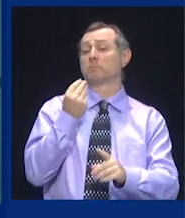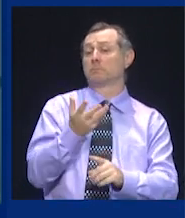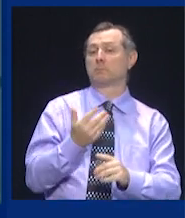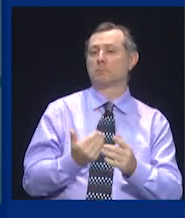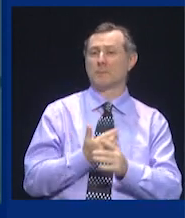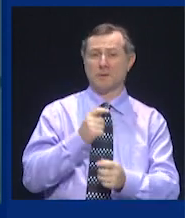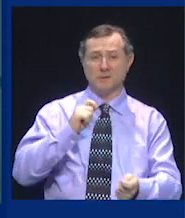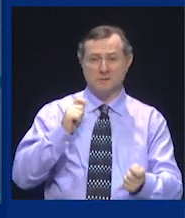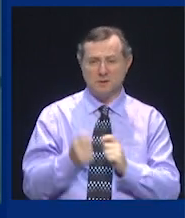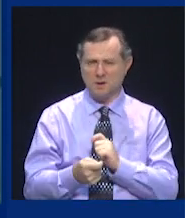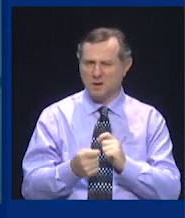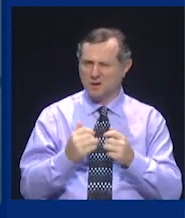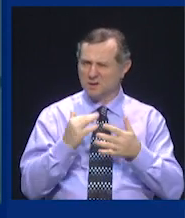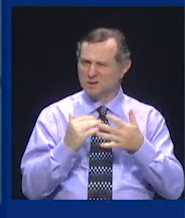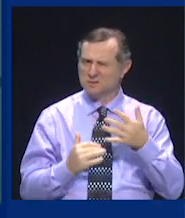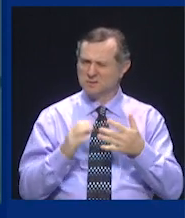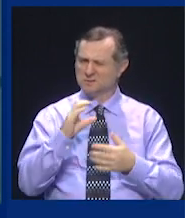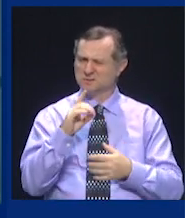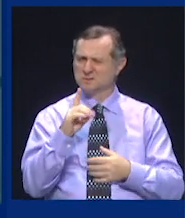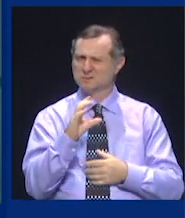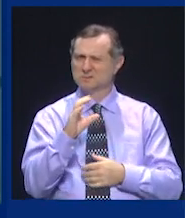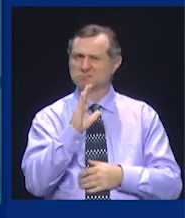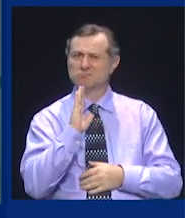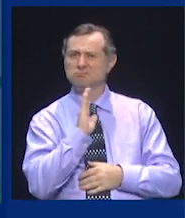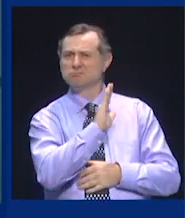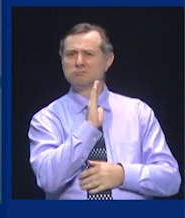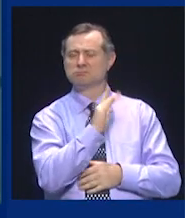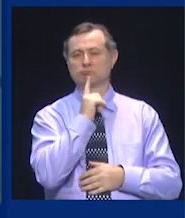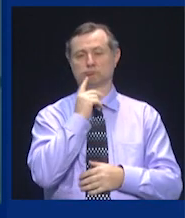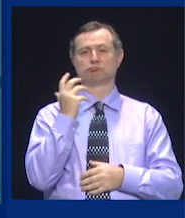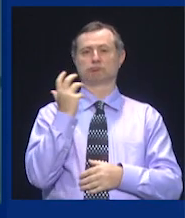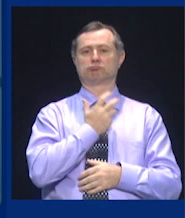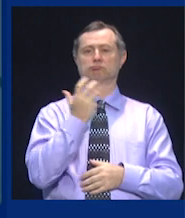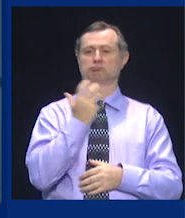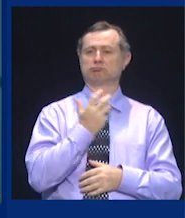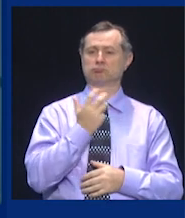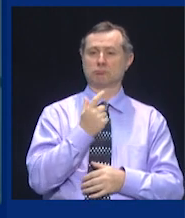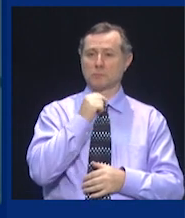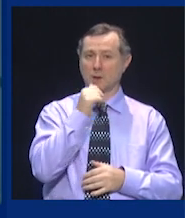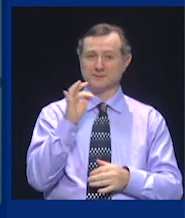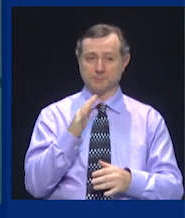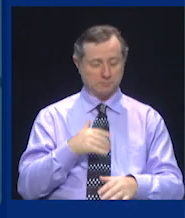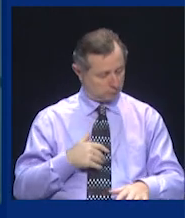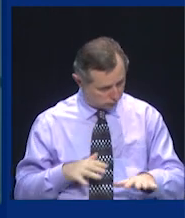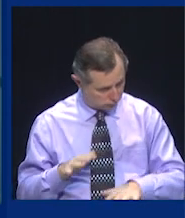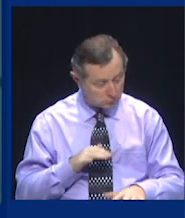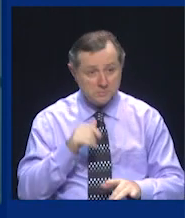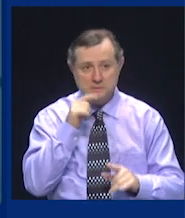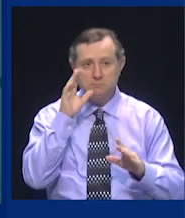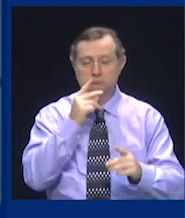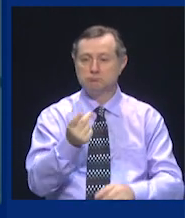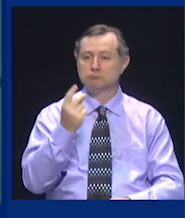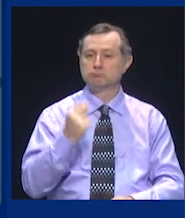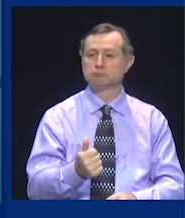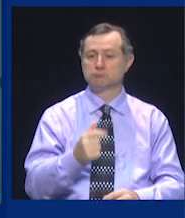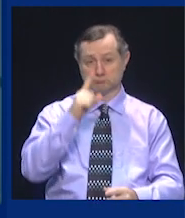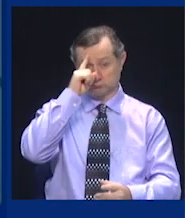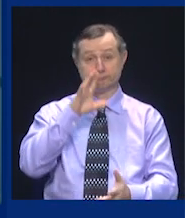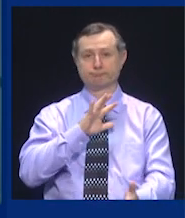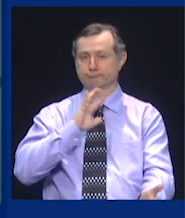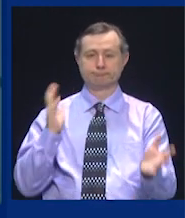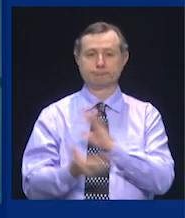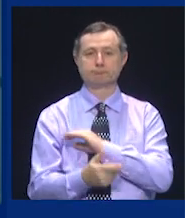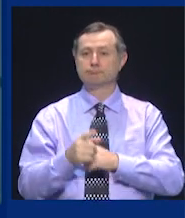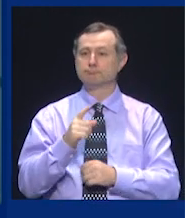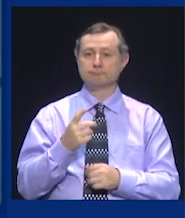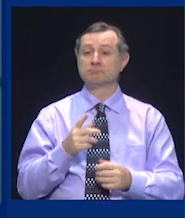the CDC is so abrupt as to cause cynicism and confusion, to